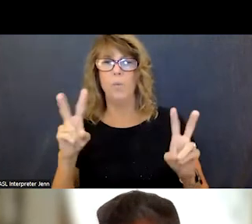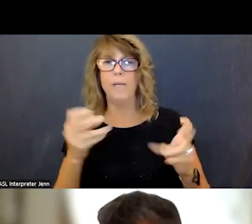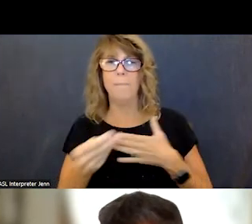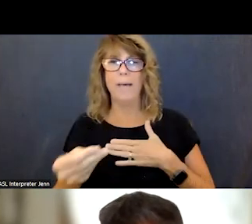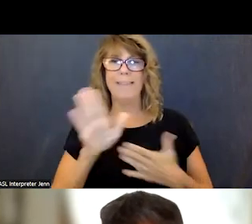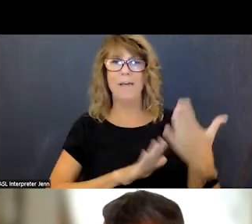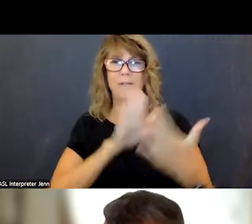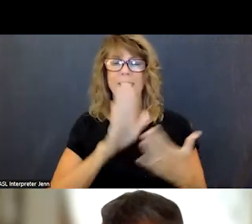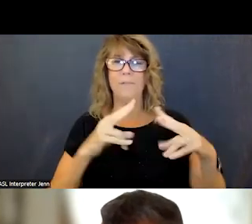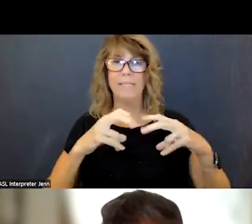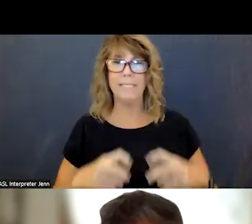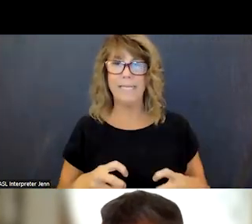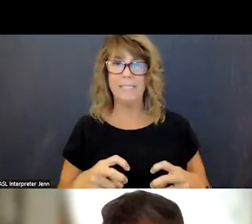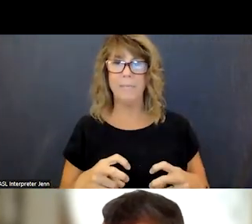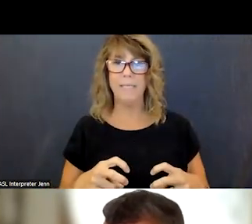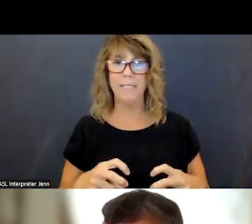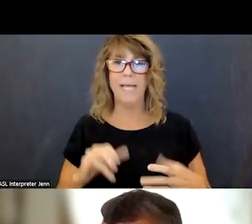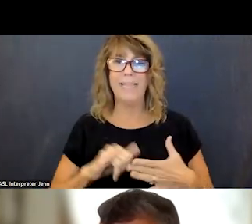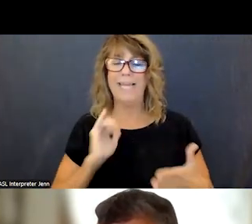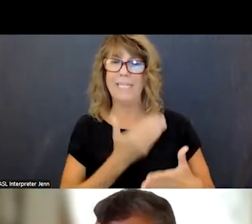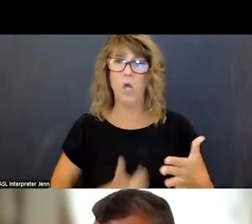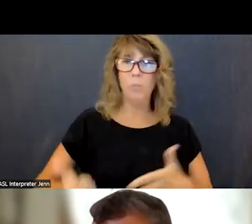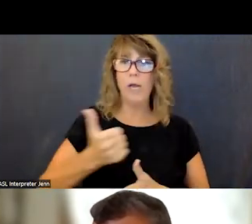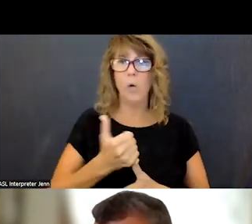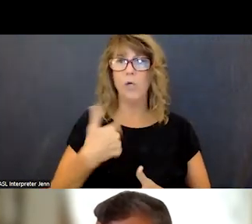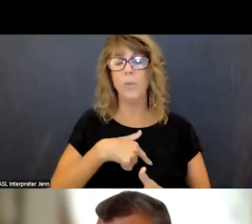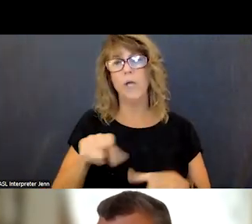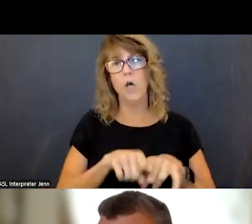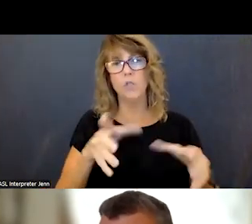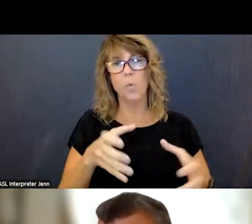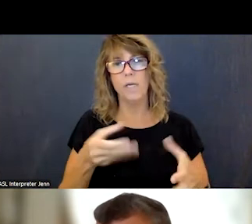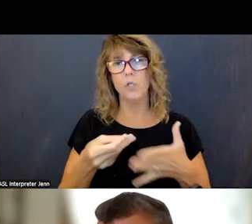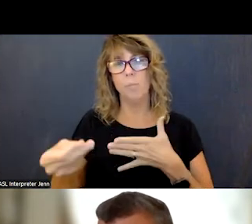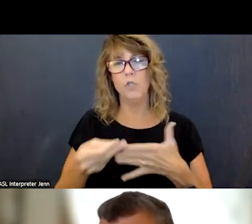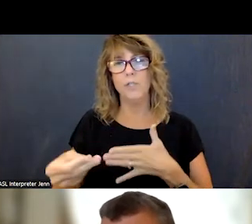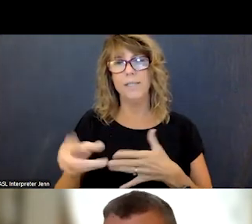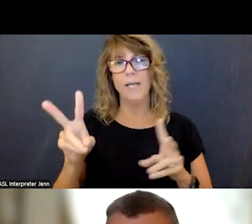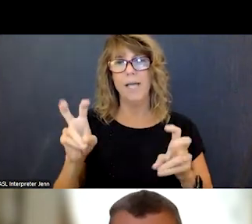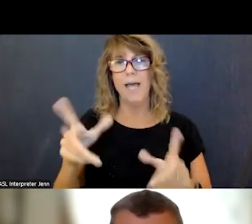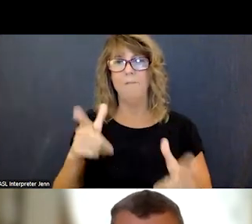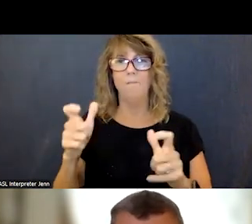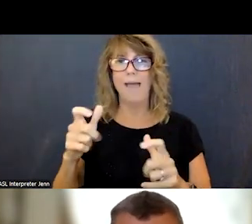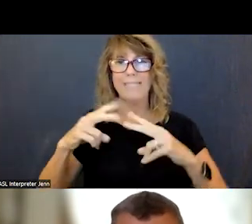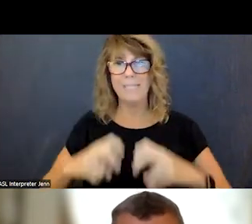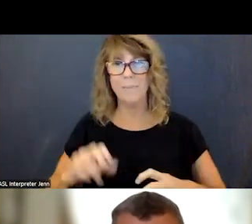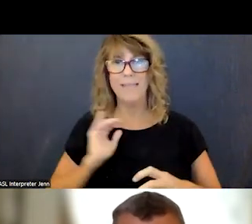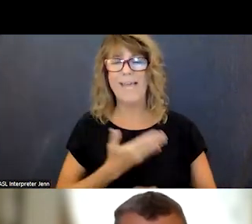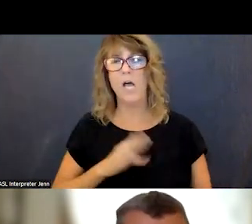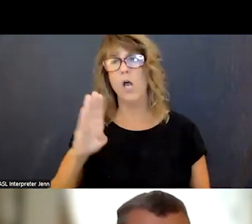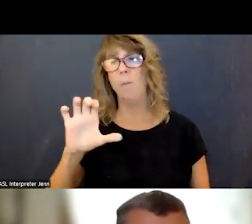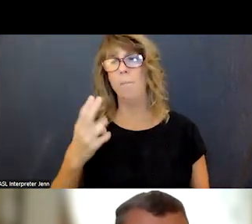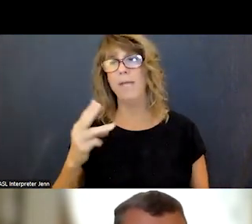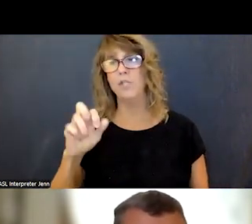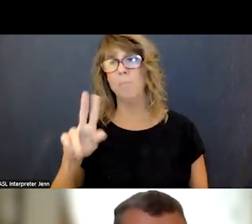face-to-face assessment. It's our priority. We also wanted to purchase a fast assessment, so our benchmark is within